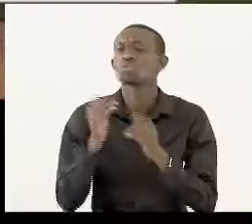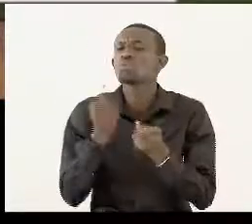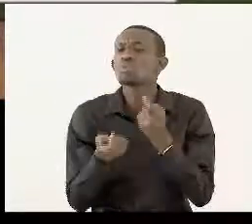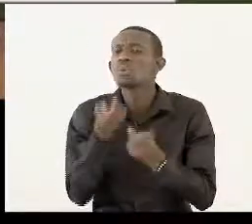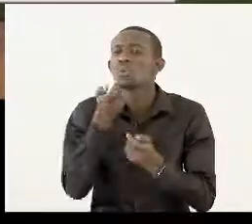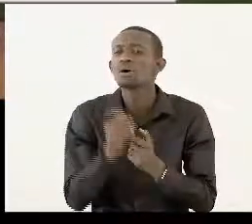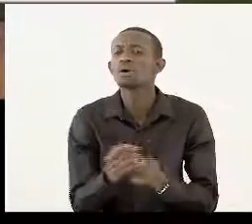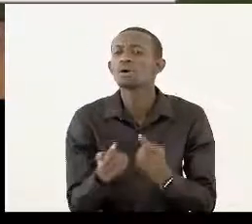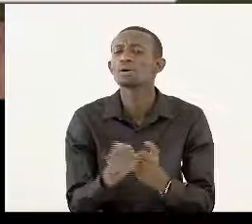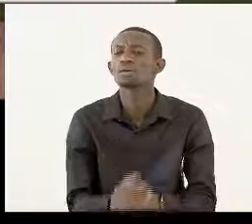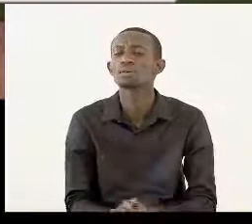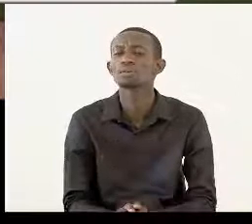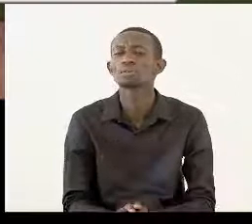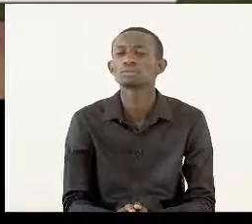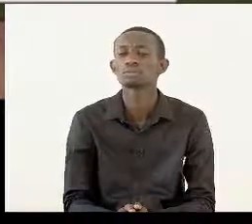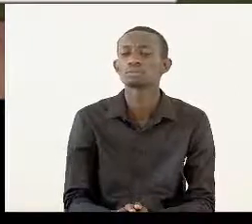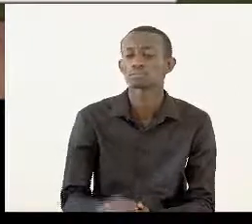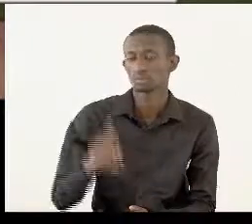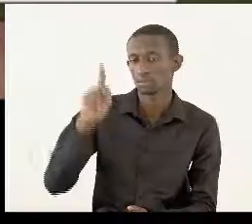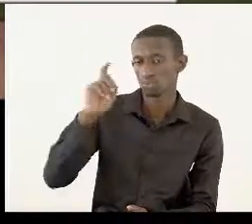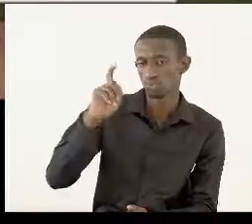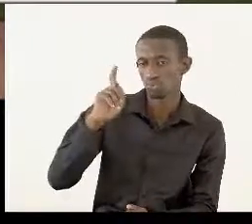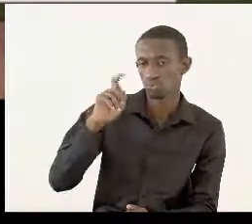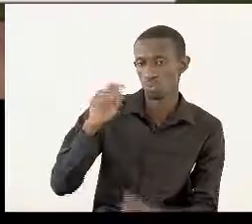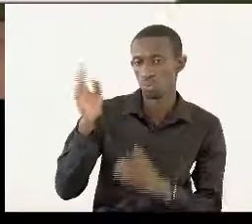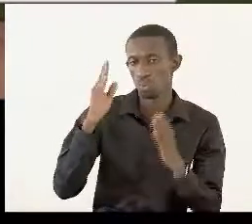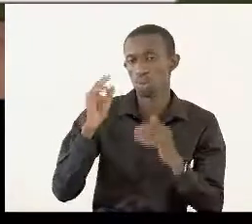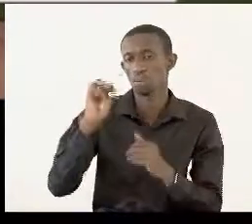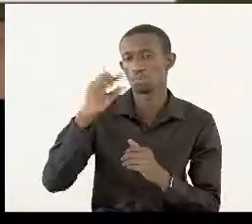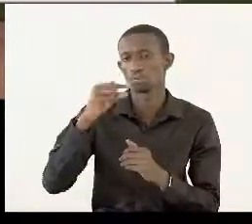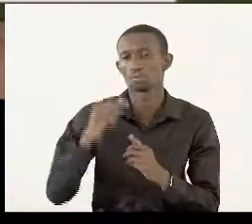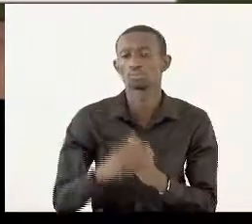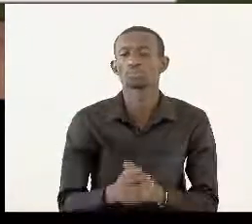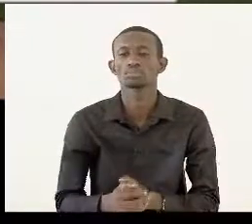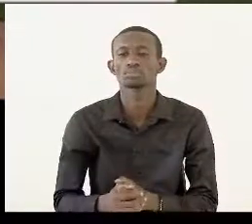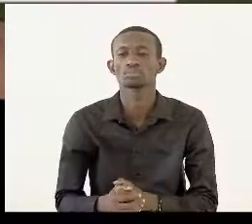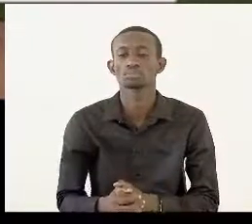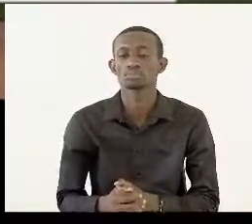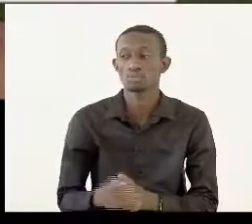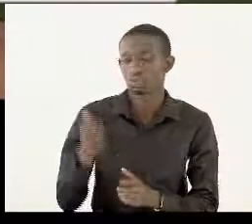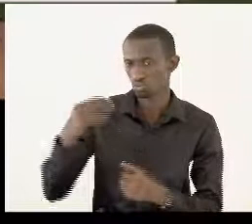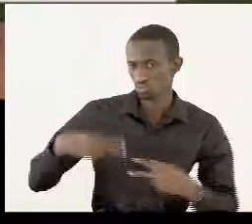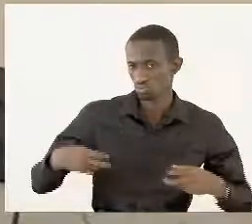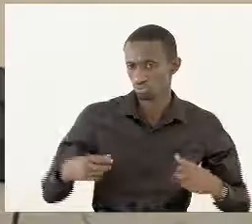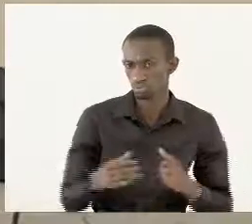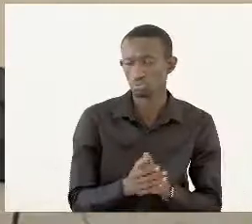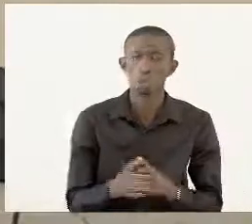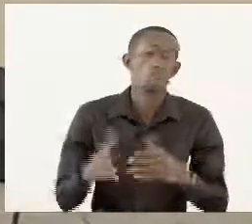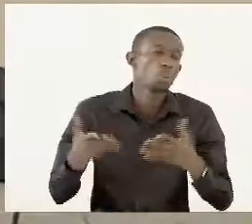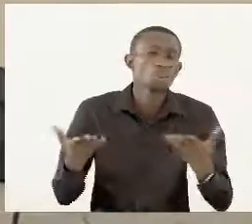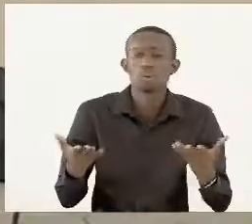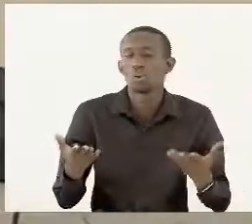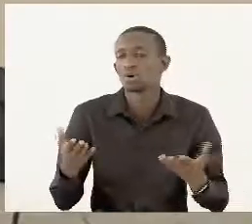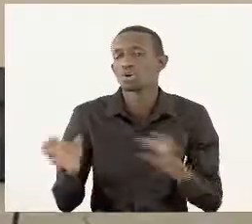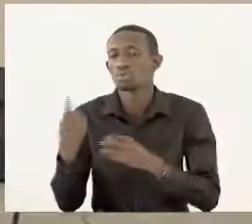burns? And the white, very bright flame of magnesium. So these elements, either the